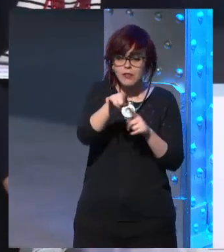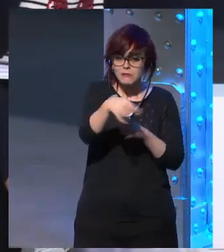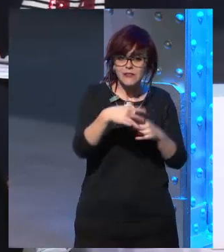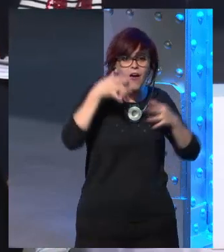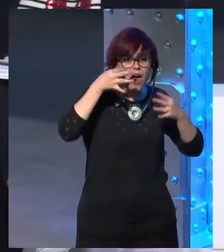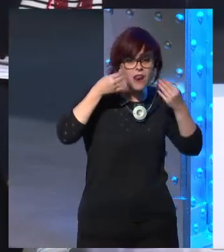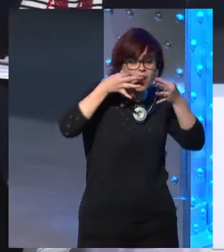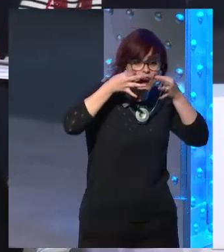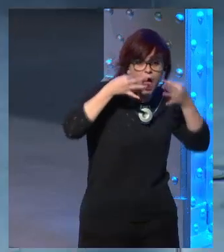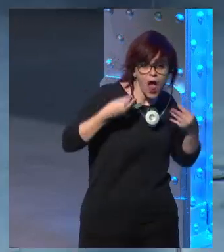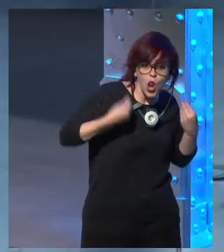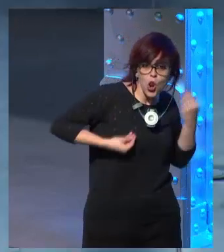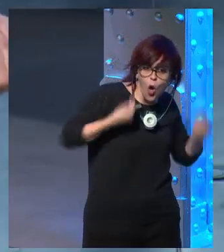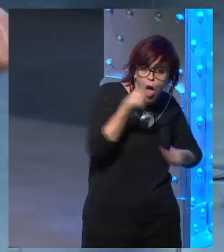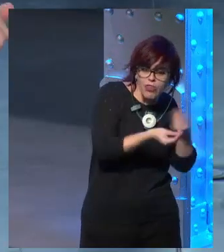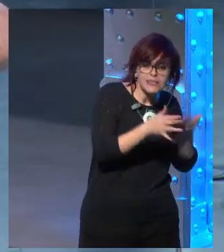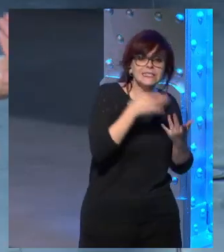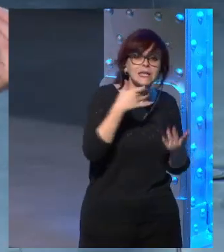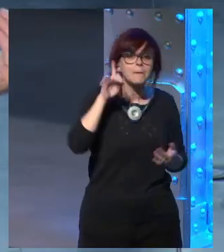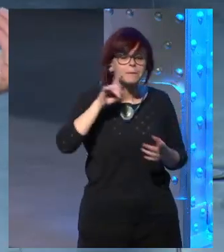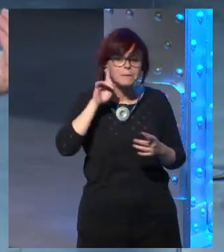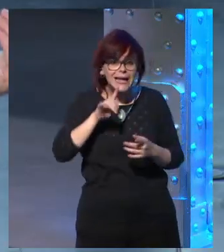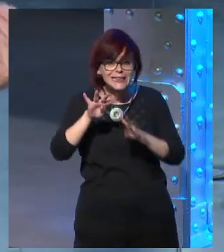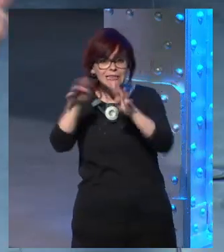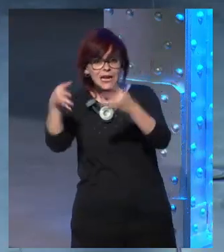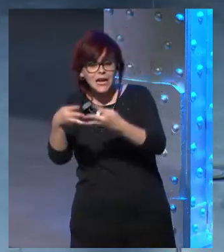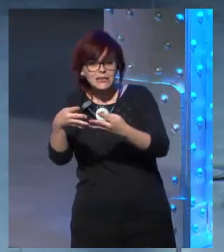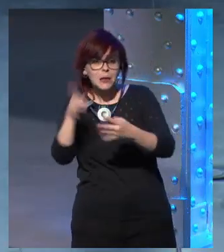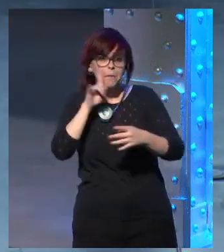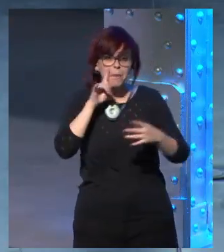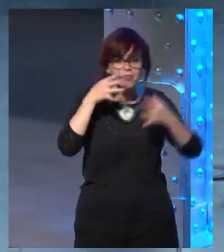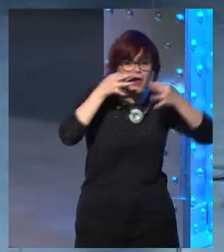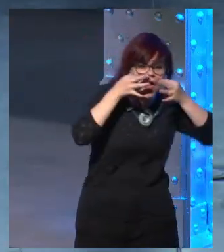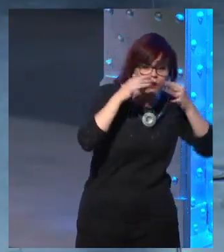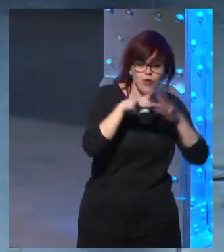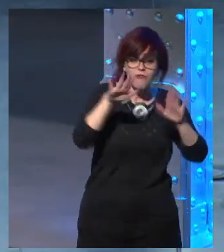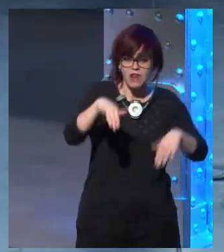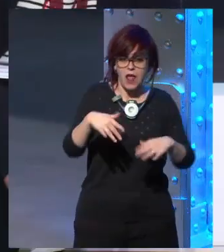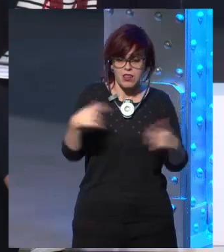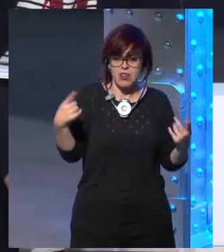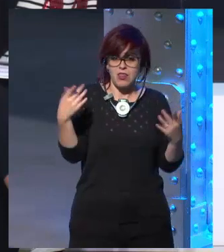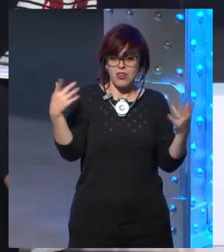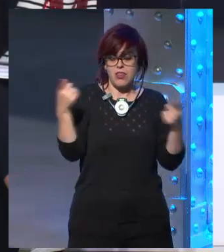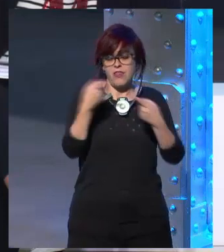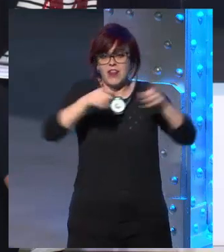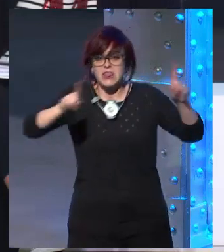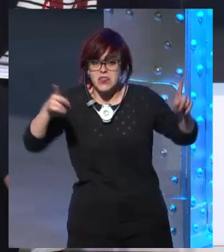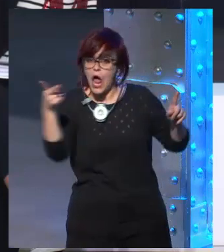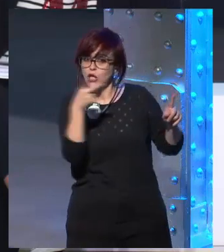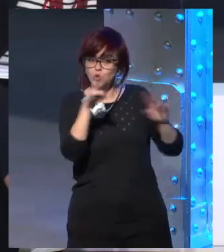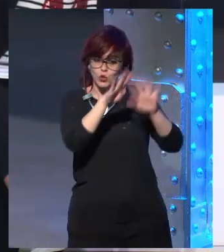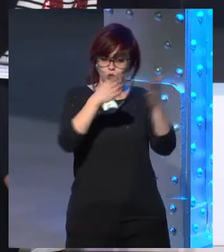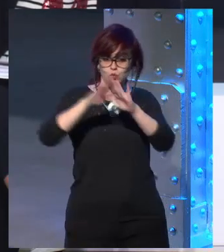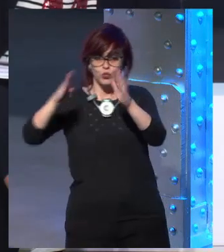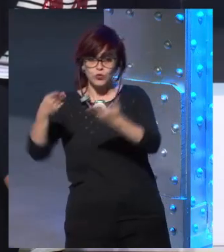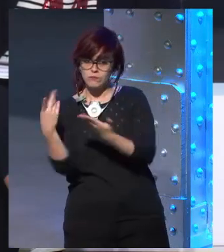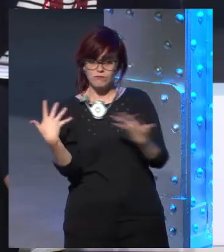offline, they're going to cheat online. There's no difference. And so while we like to make it a big deal in the